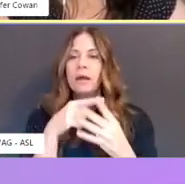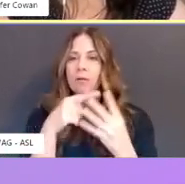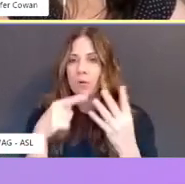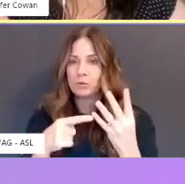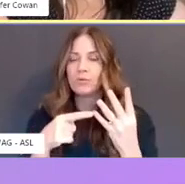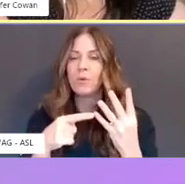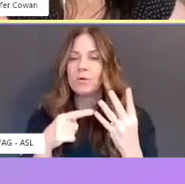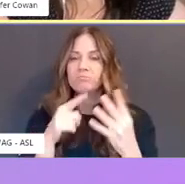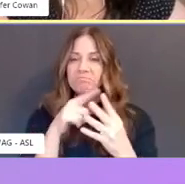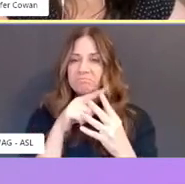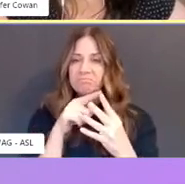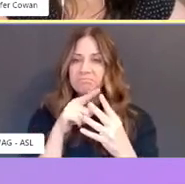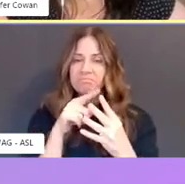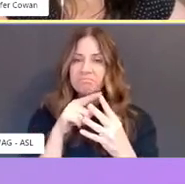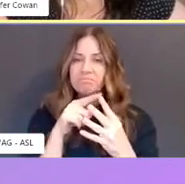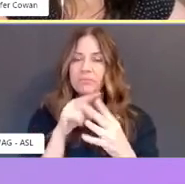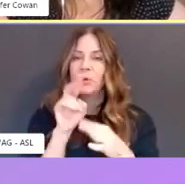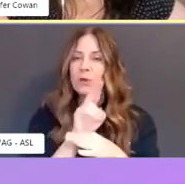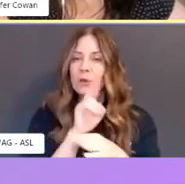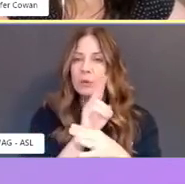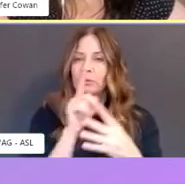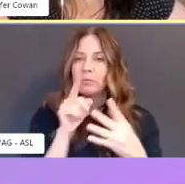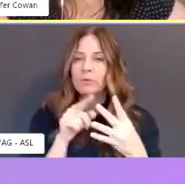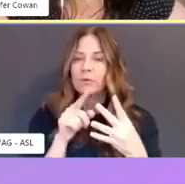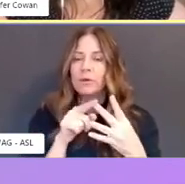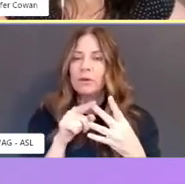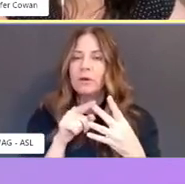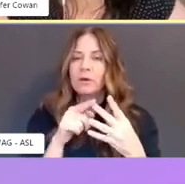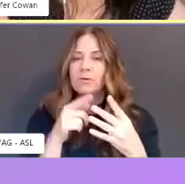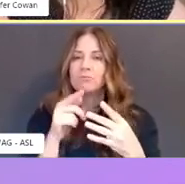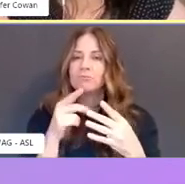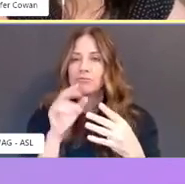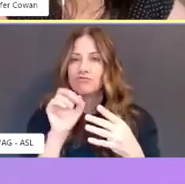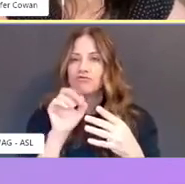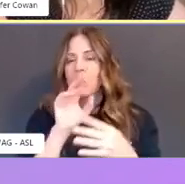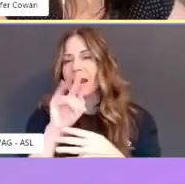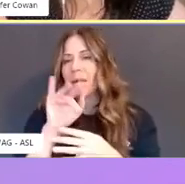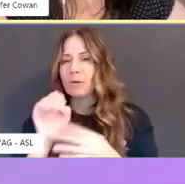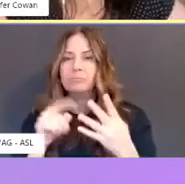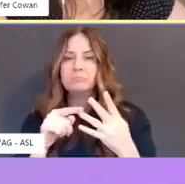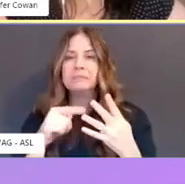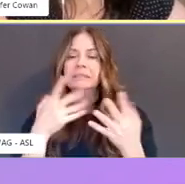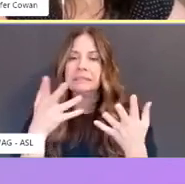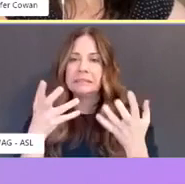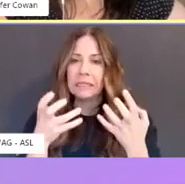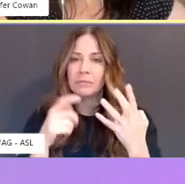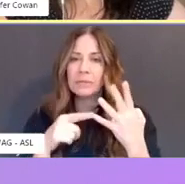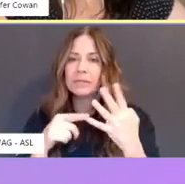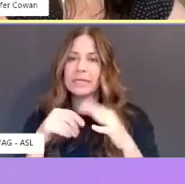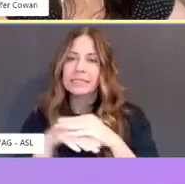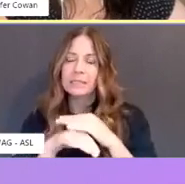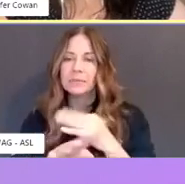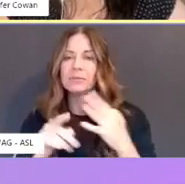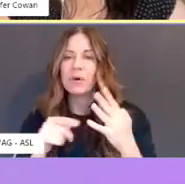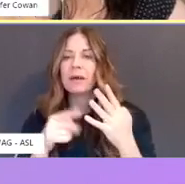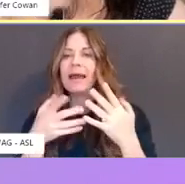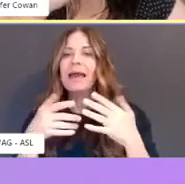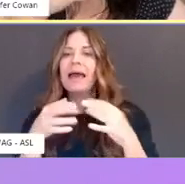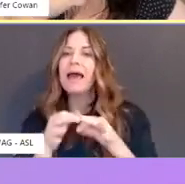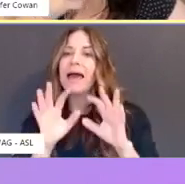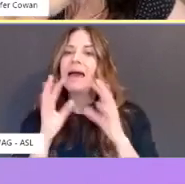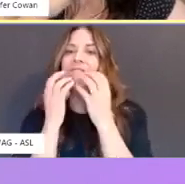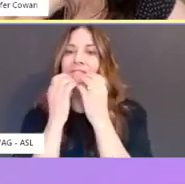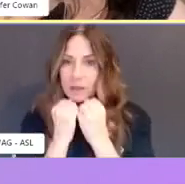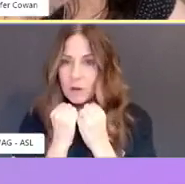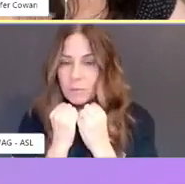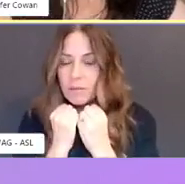factors are useful, usable, findable, credible, desirable, accessible, and valuable. And